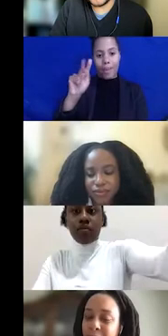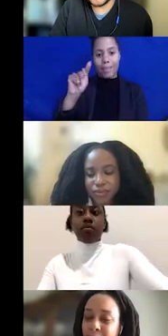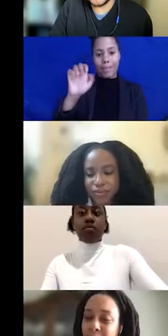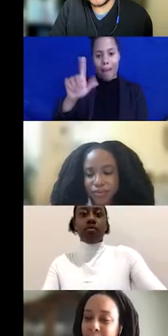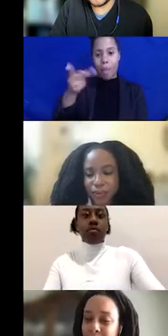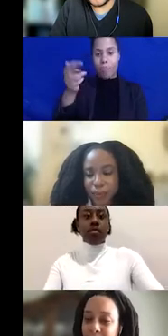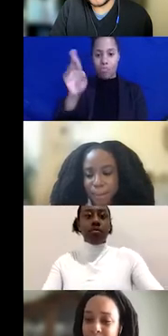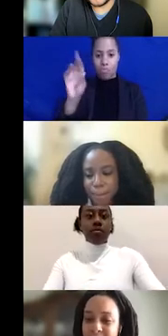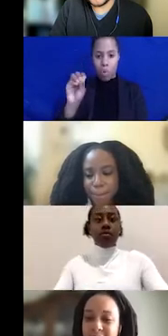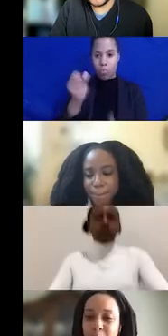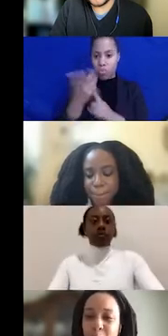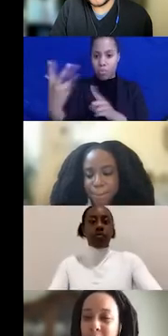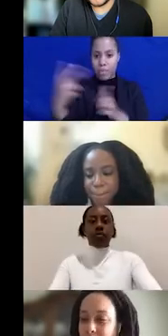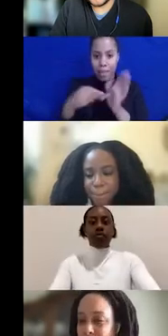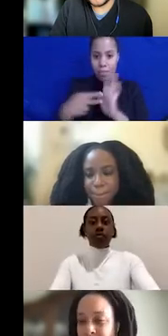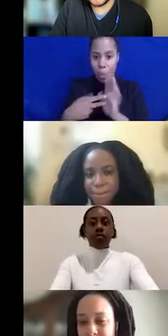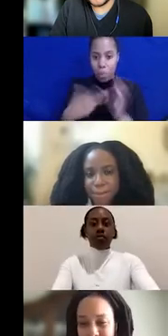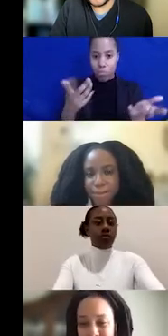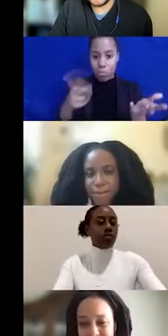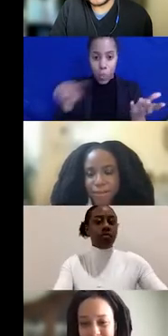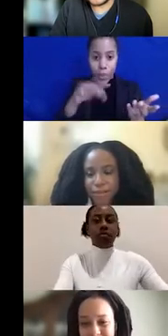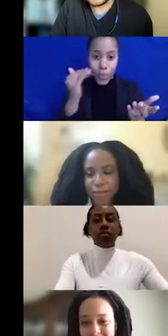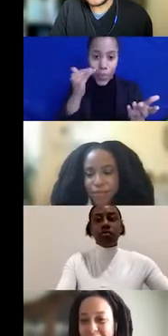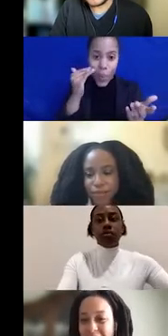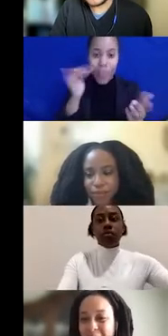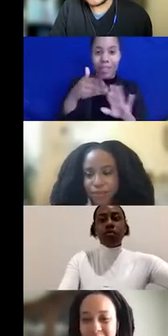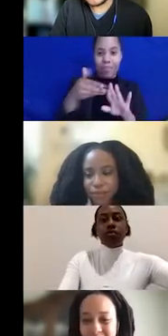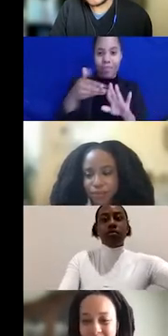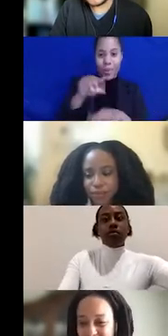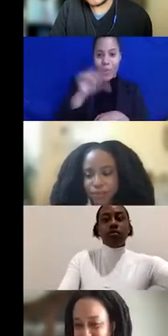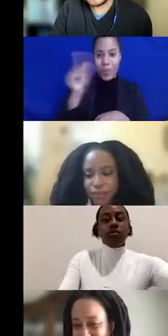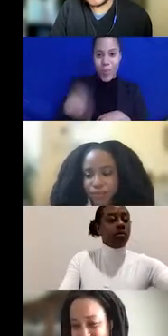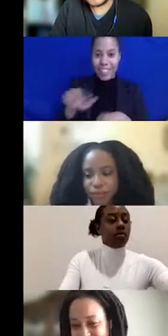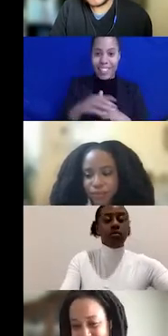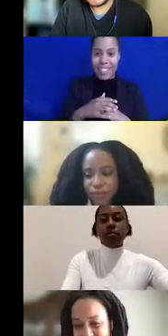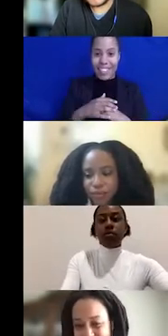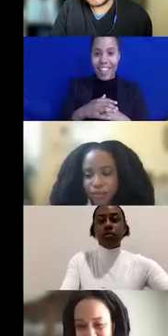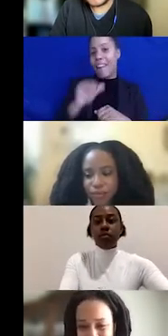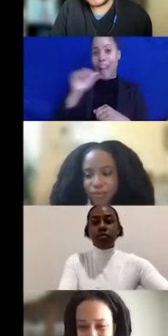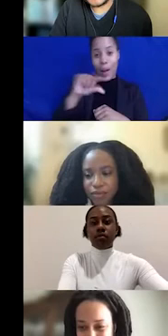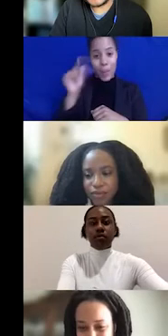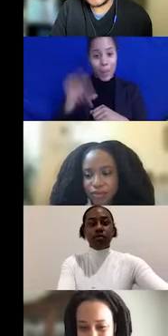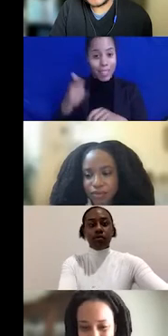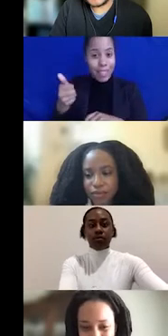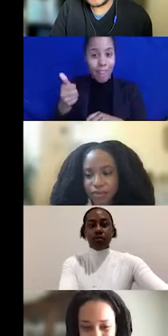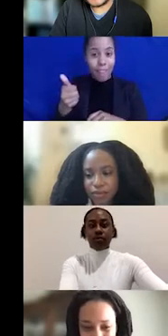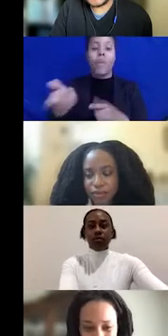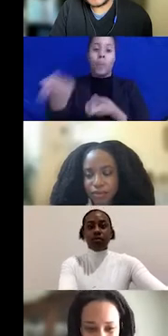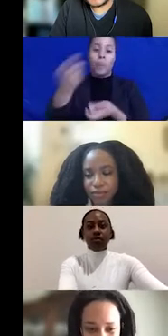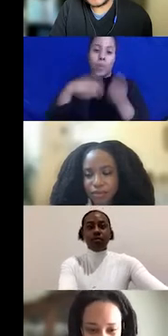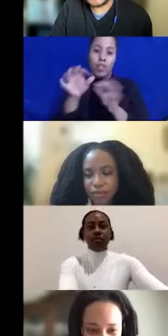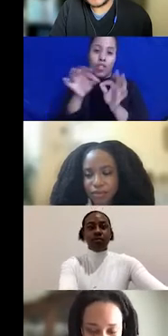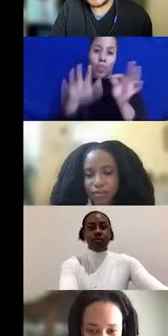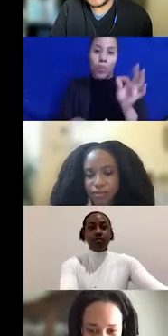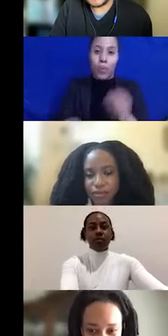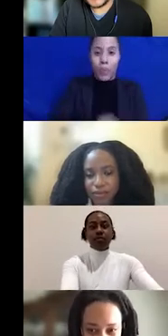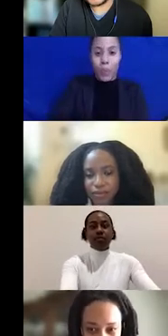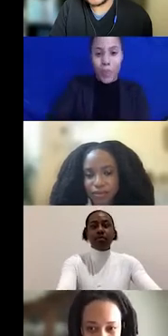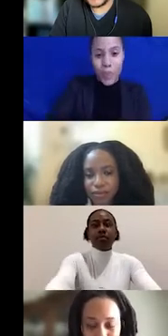know? This is the pre-quiz, not the quiz itself. It was the Counterintelligence